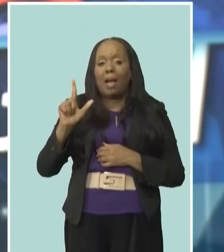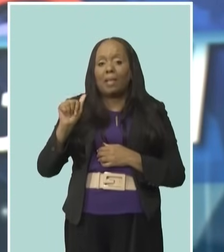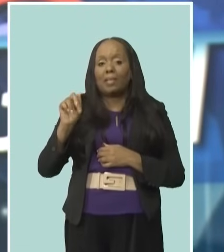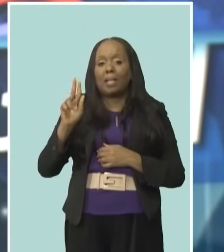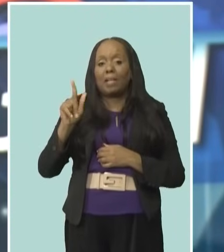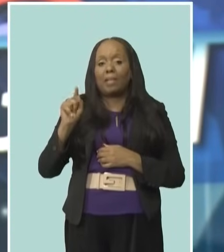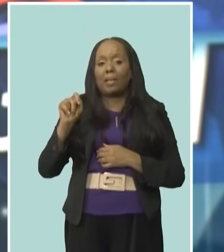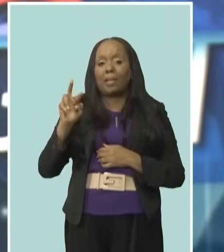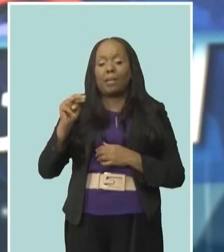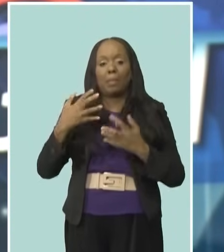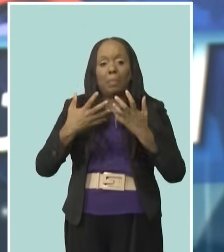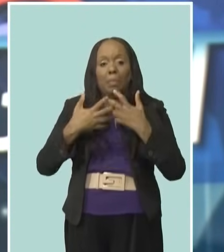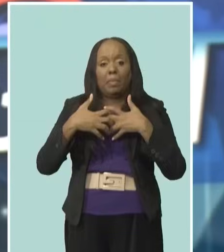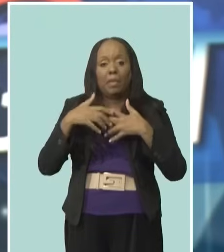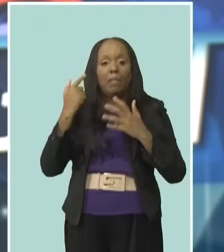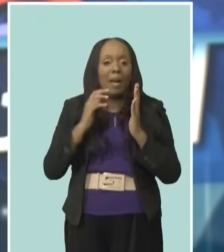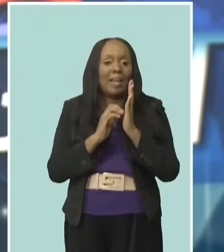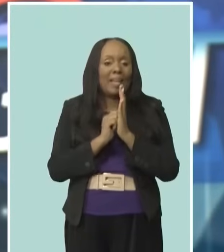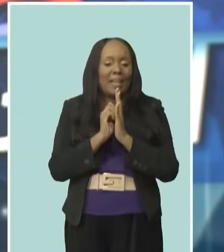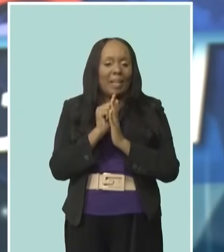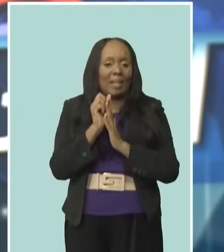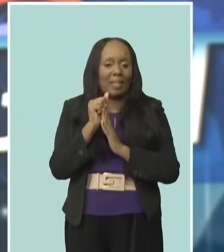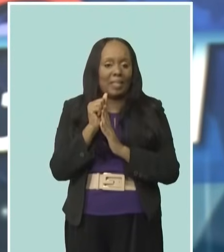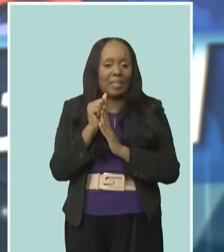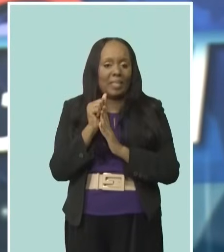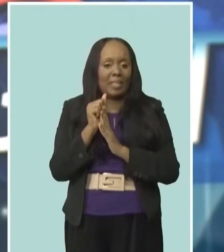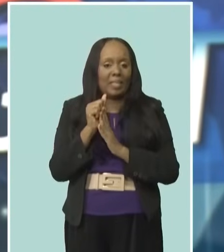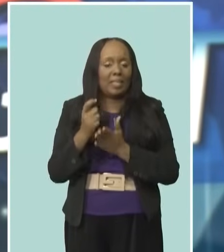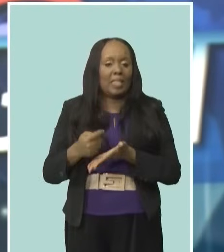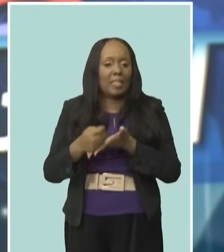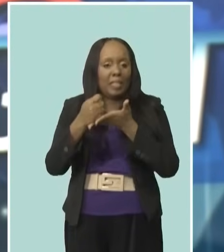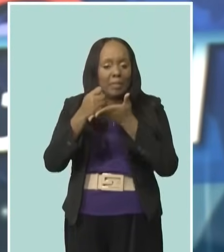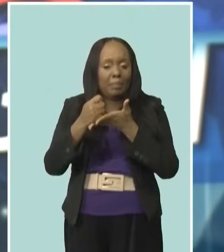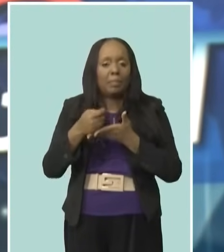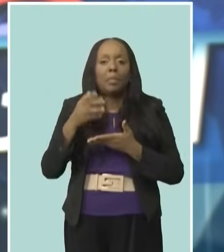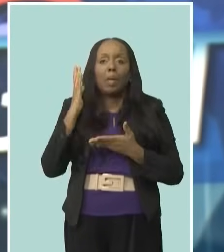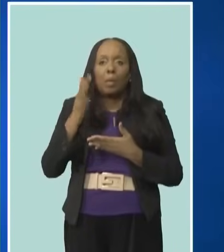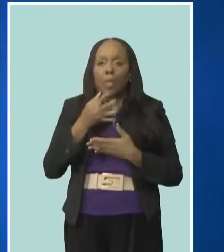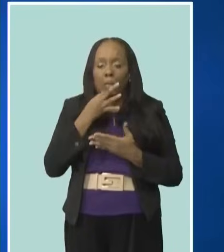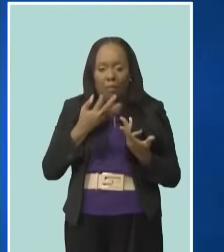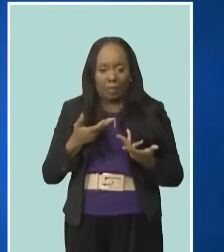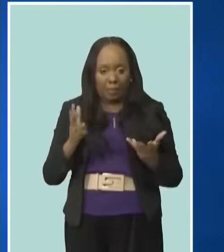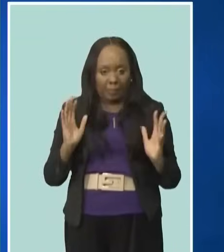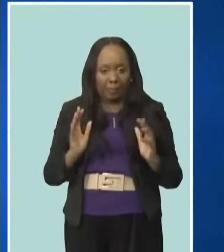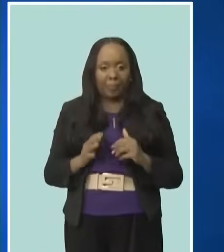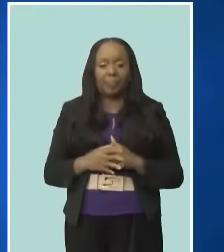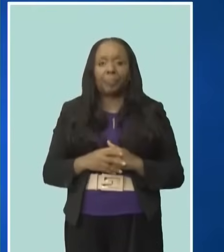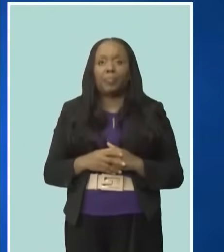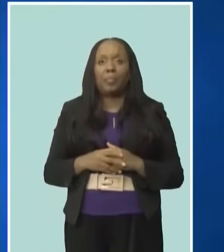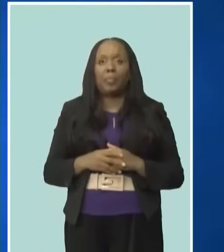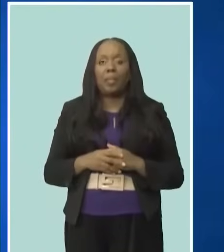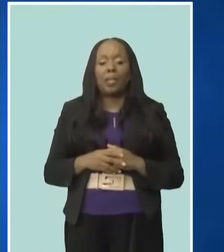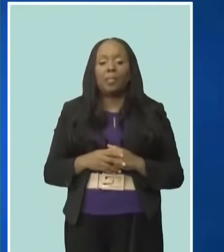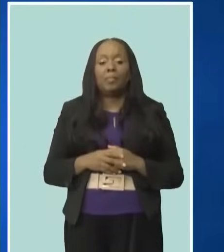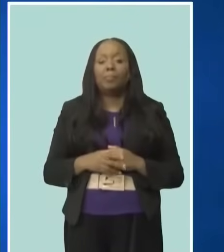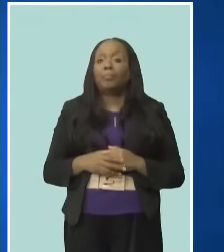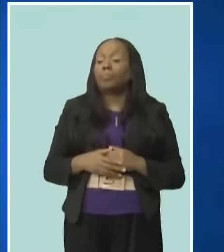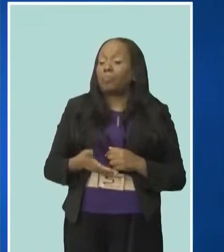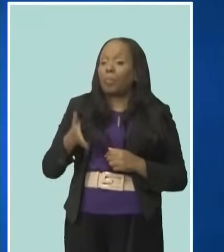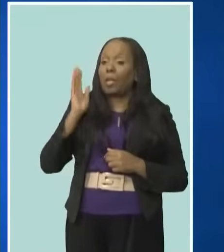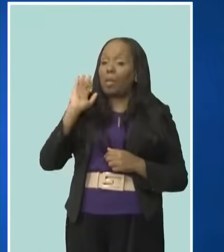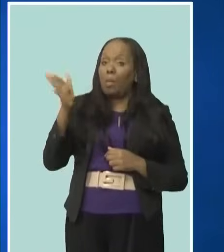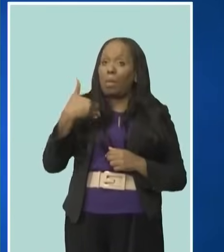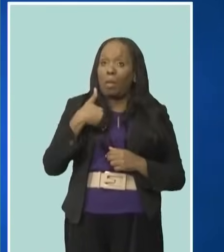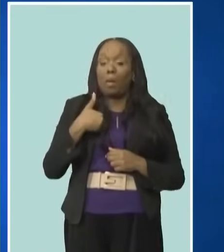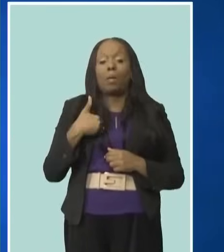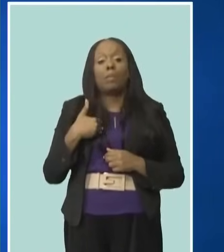Queen Elizabeth Hospital will be completed within a matter of weeks. After that, the commissioning of the equipment and the